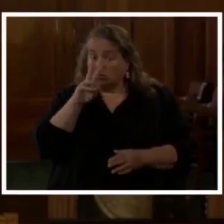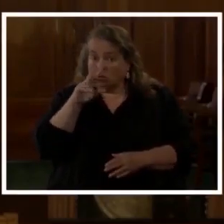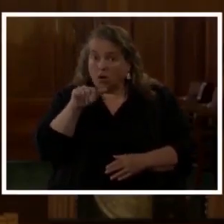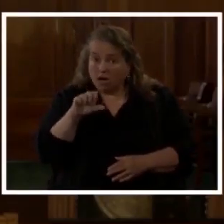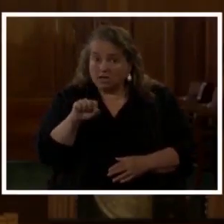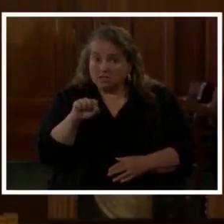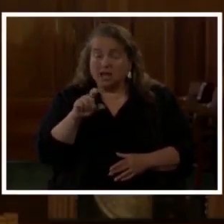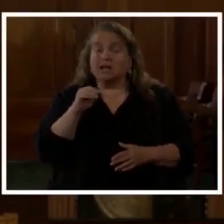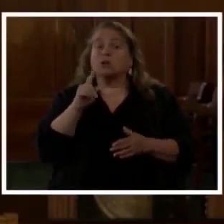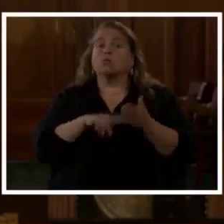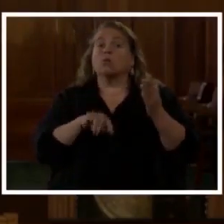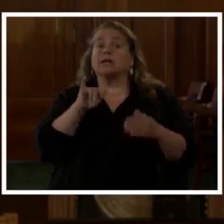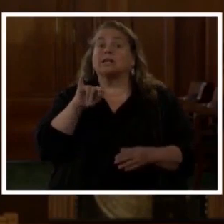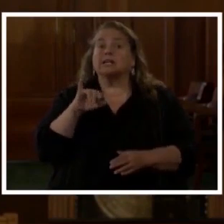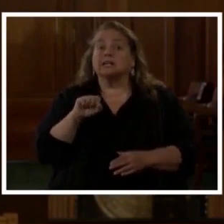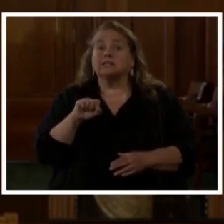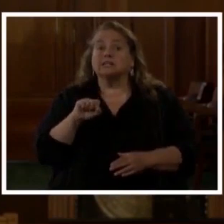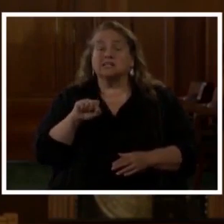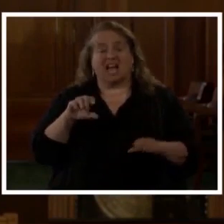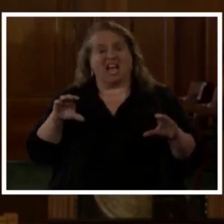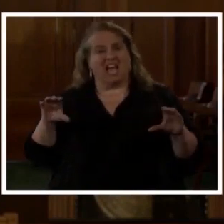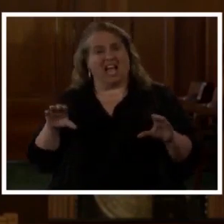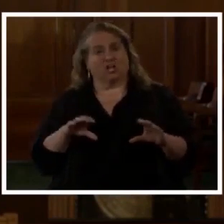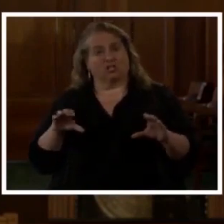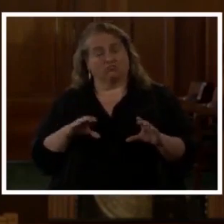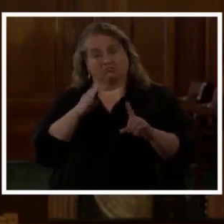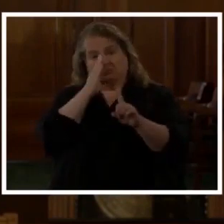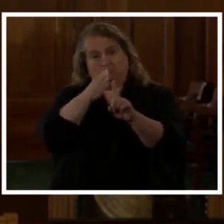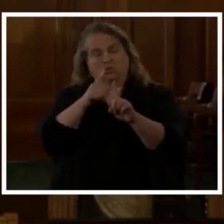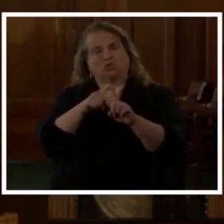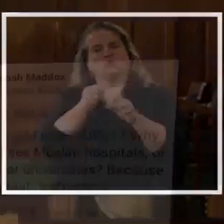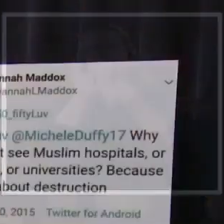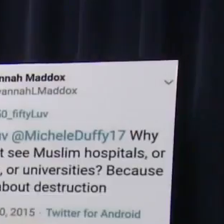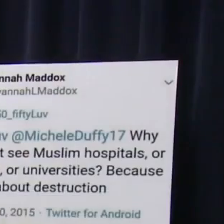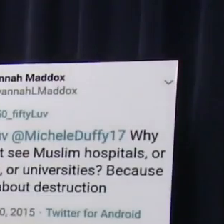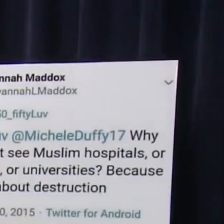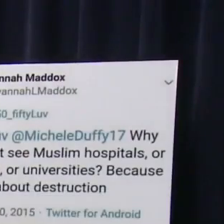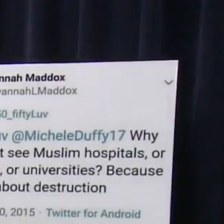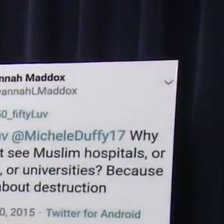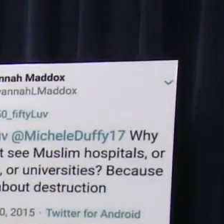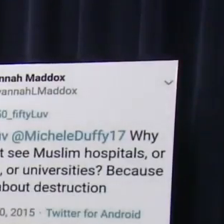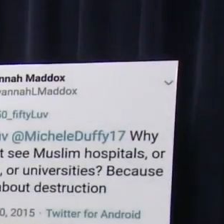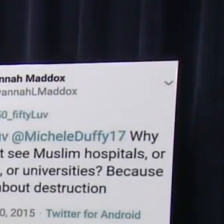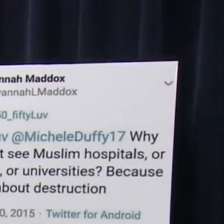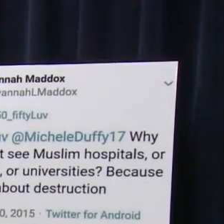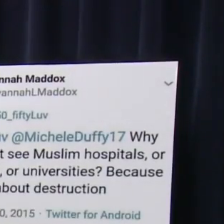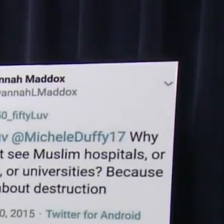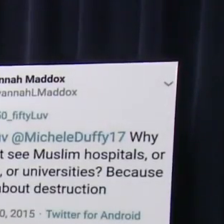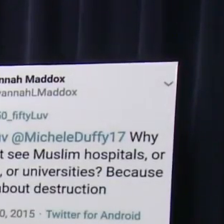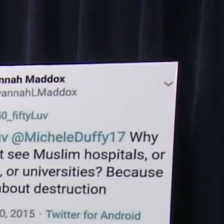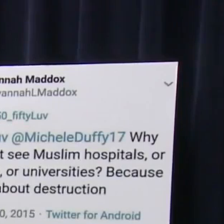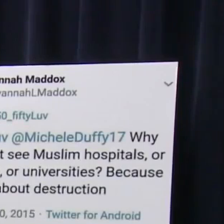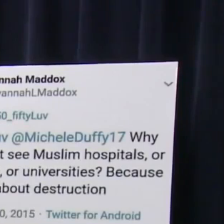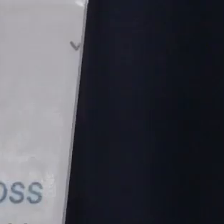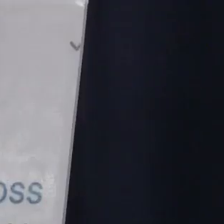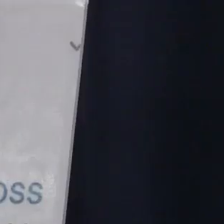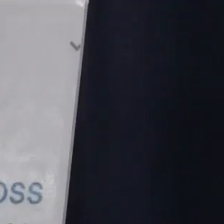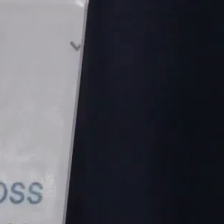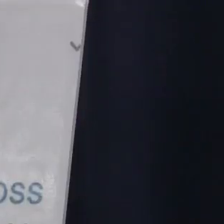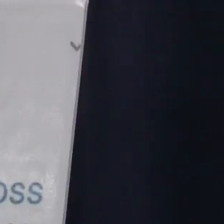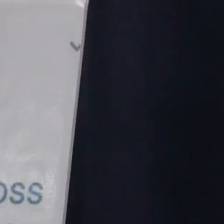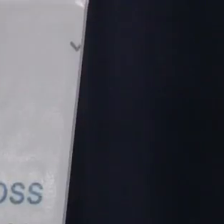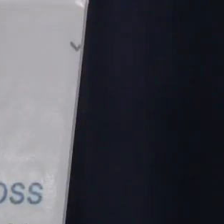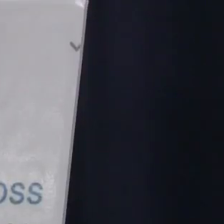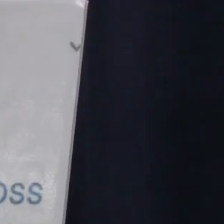month at a rally in Frankfort helped set the stage for Sunday's protest, where an effigy of Governor Beshear was hanged from a tree. Additionally,